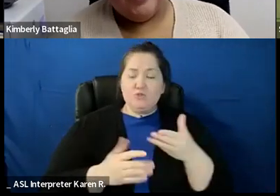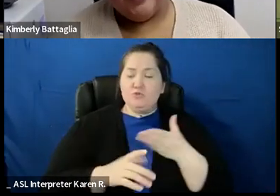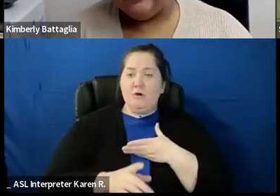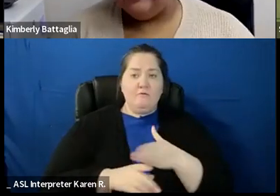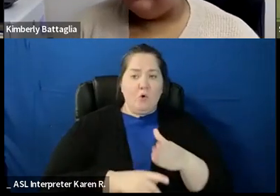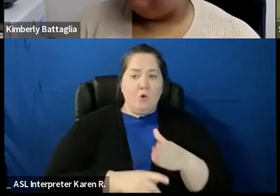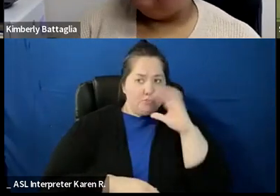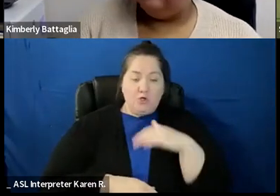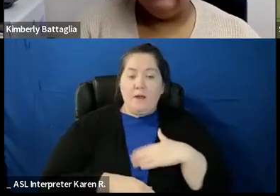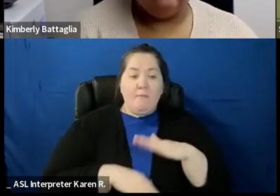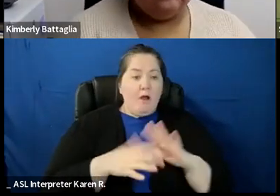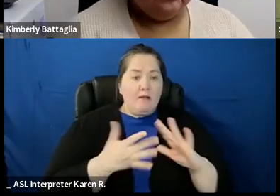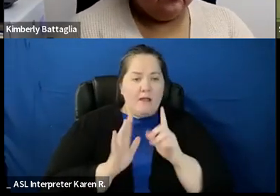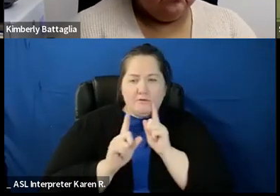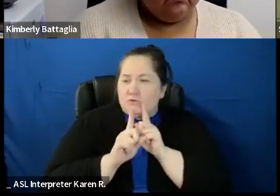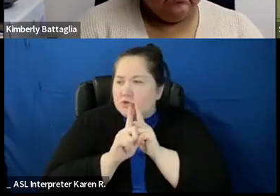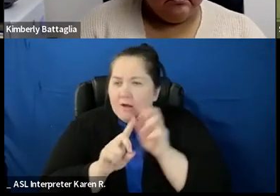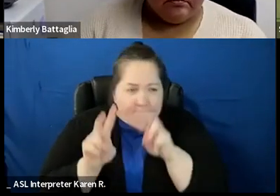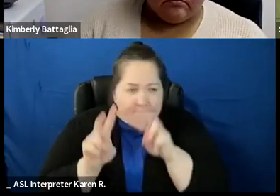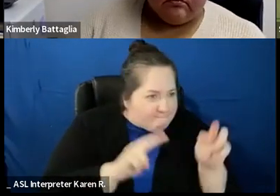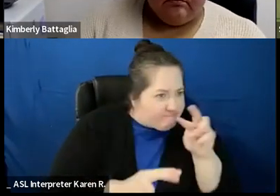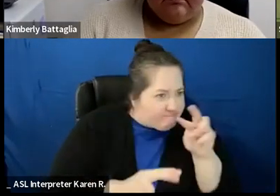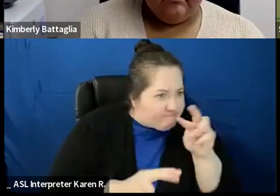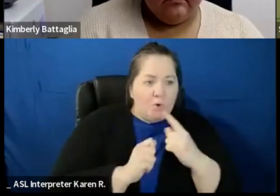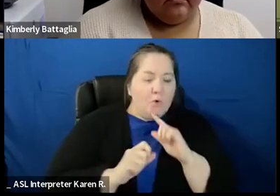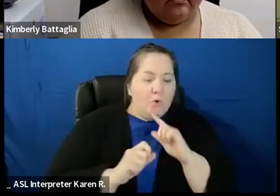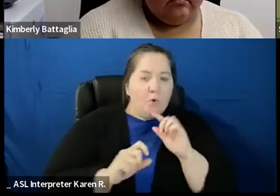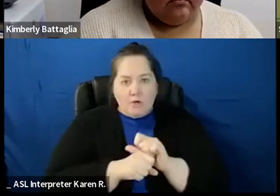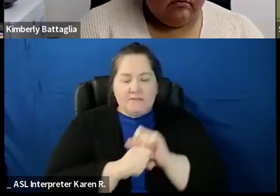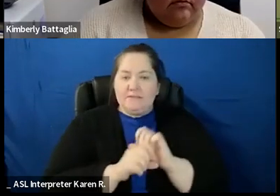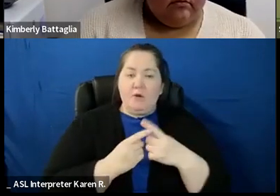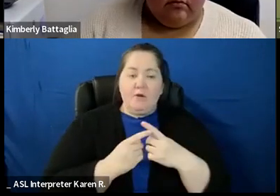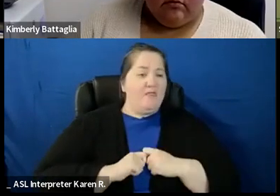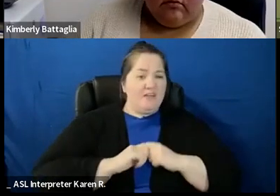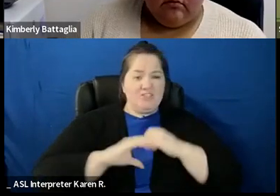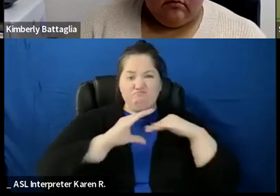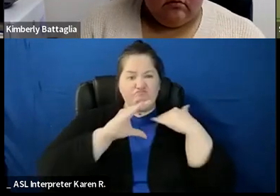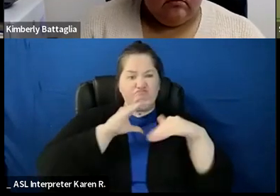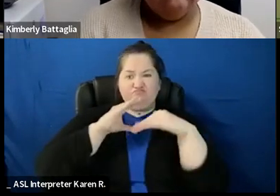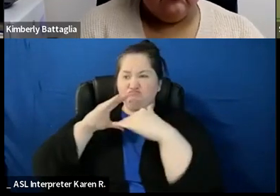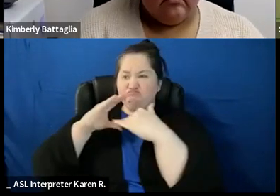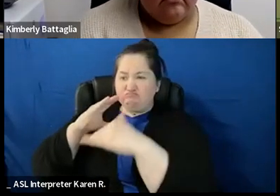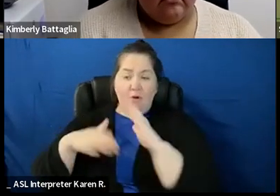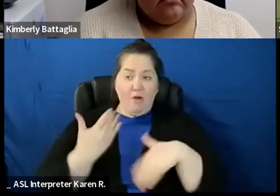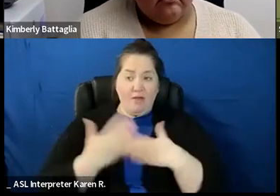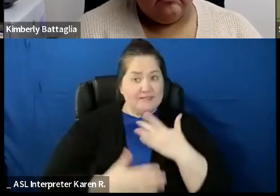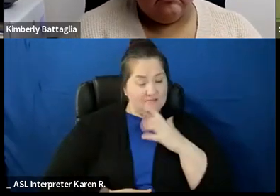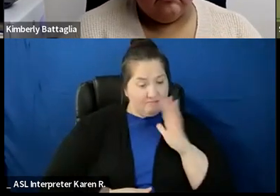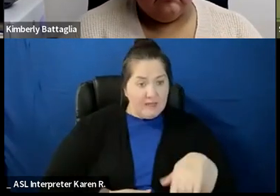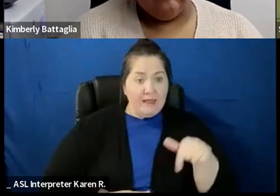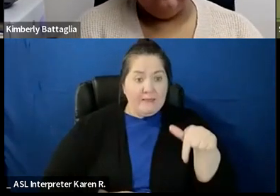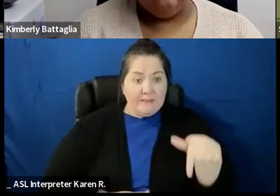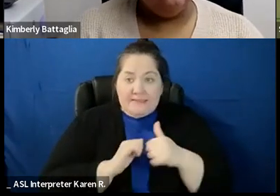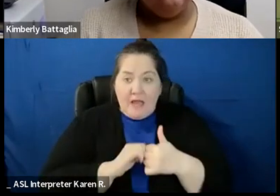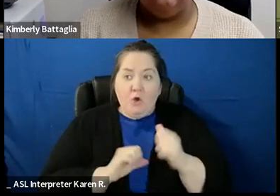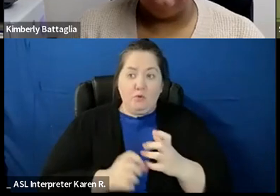stalking just anyone that works in these departments and just mass spamming them with emails, and I'd call them out. This is how you can get